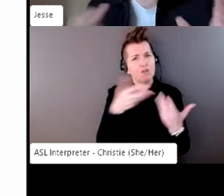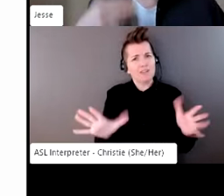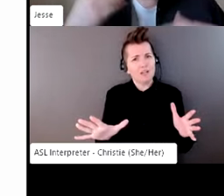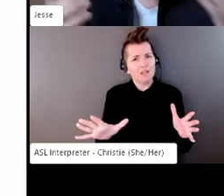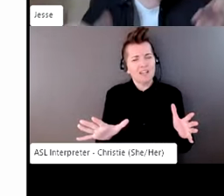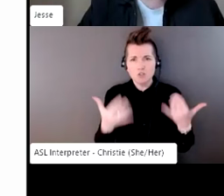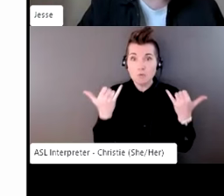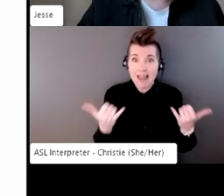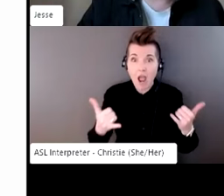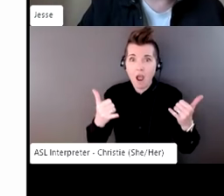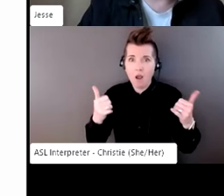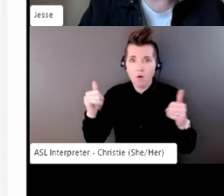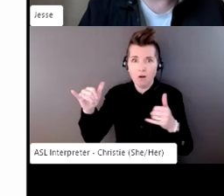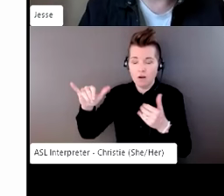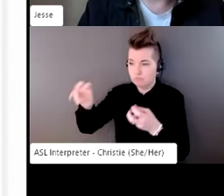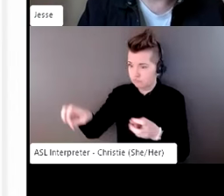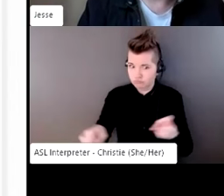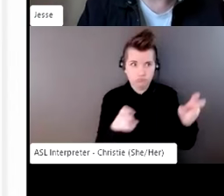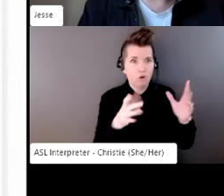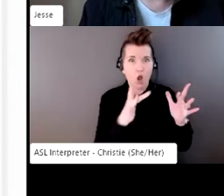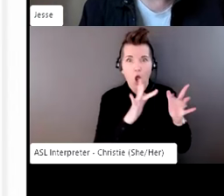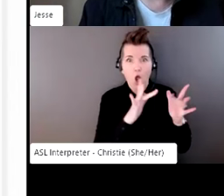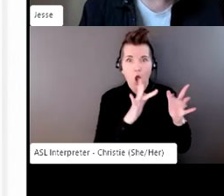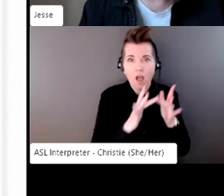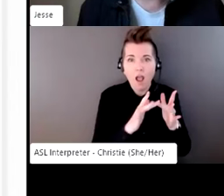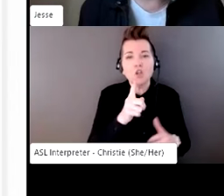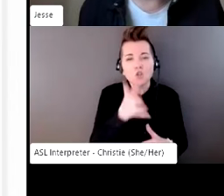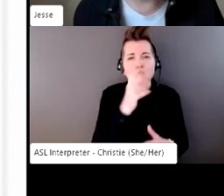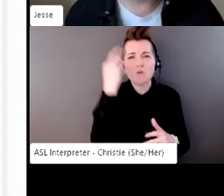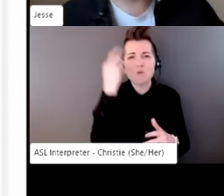learn it, it should make make total sense. And I hope that's true today.